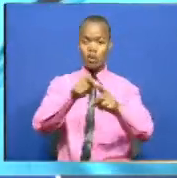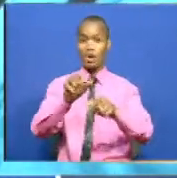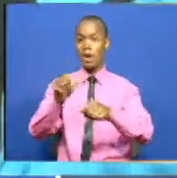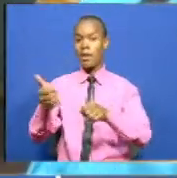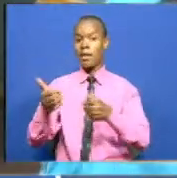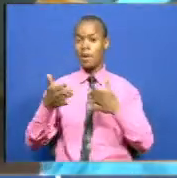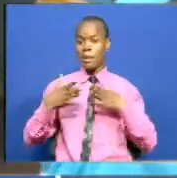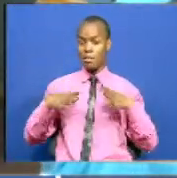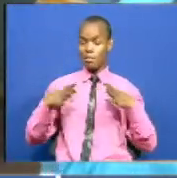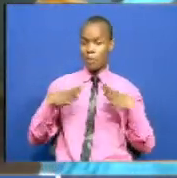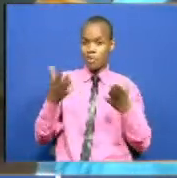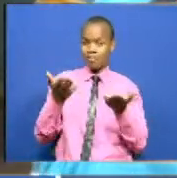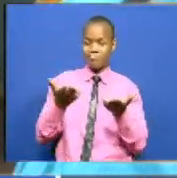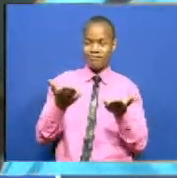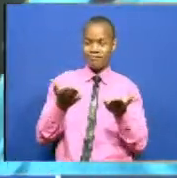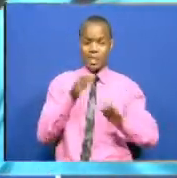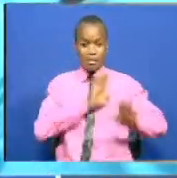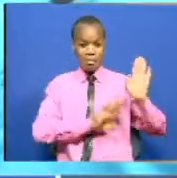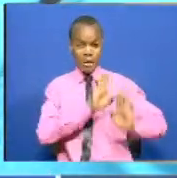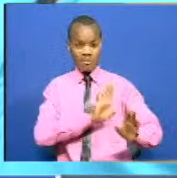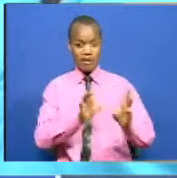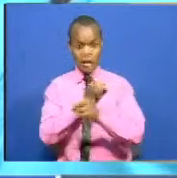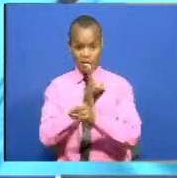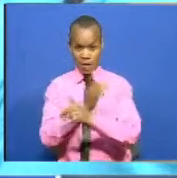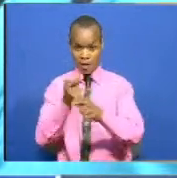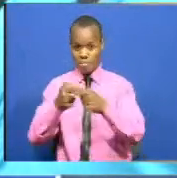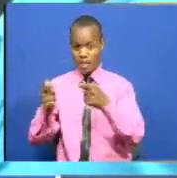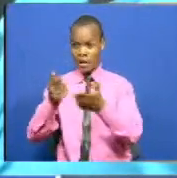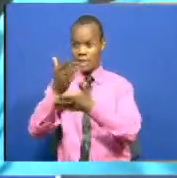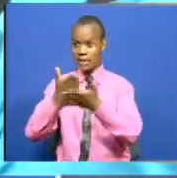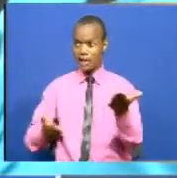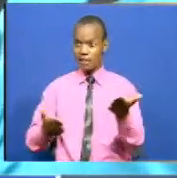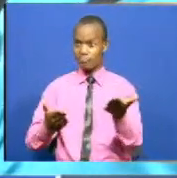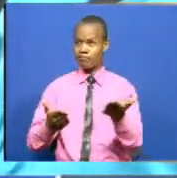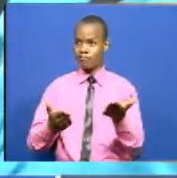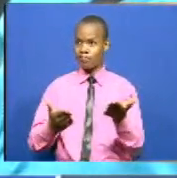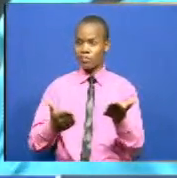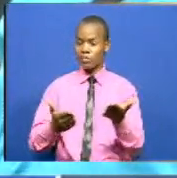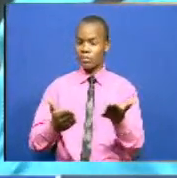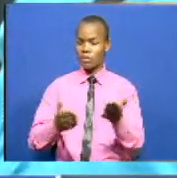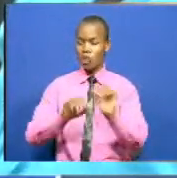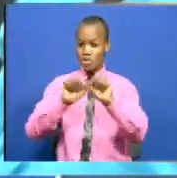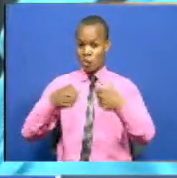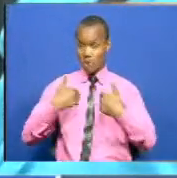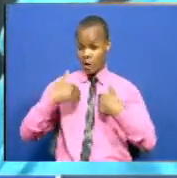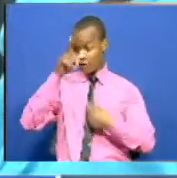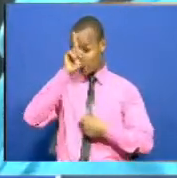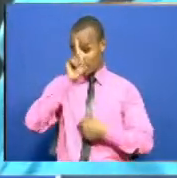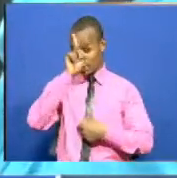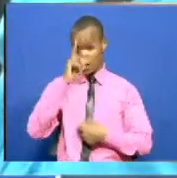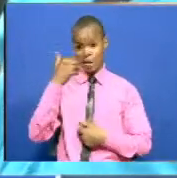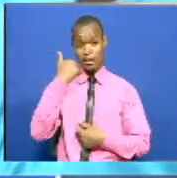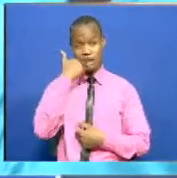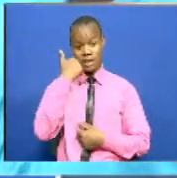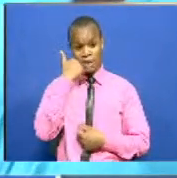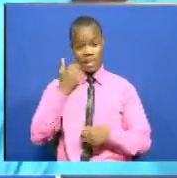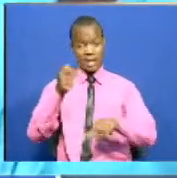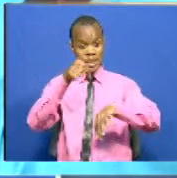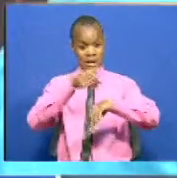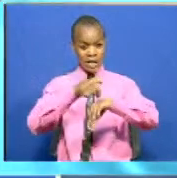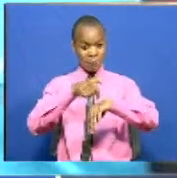but some of them may be able to develop very serious disease. So